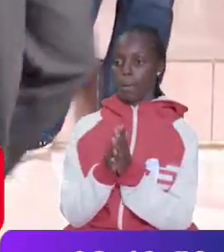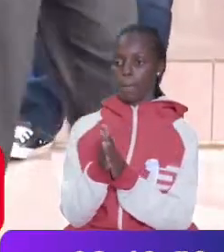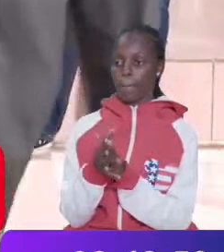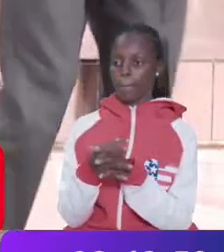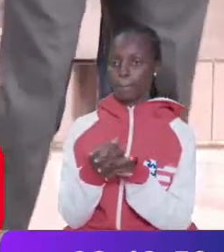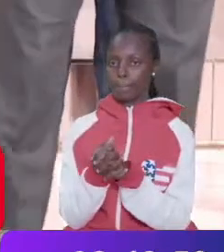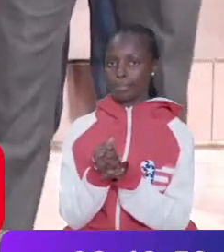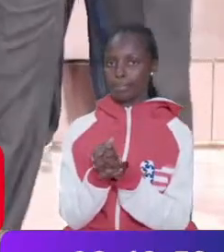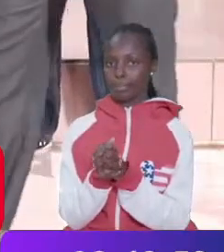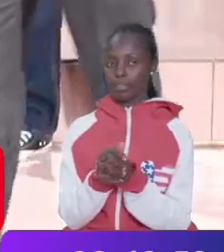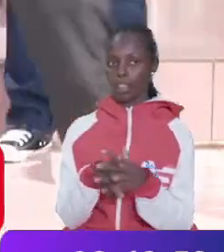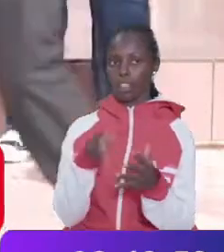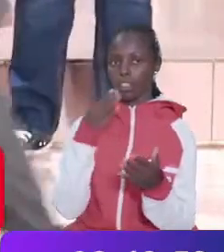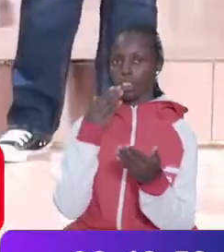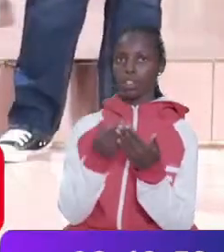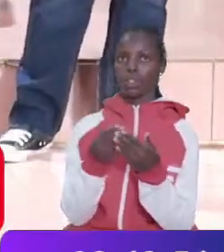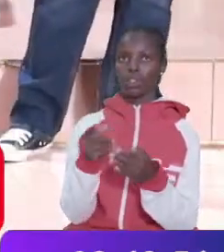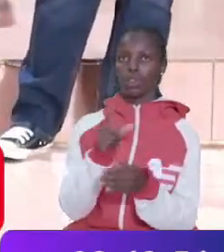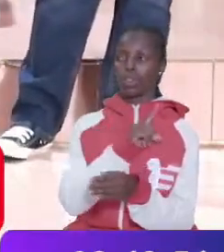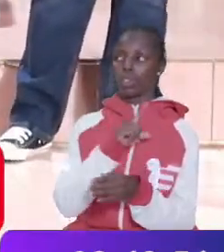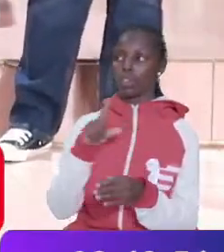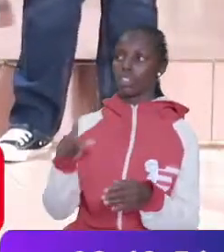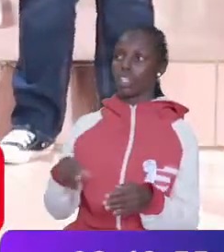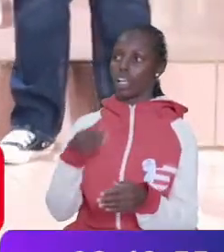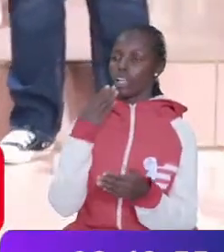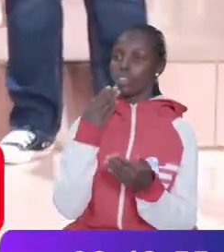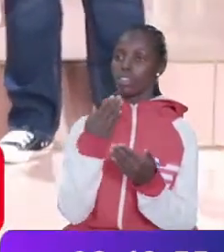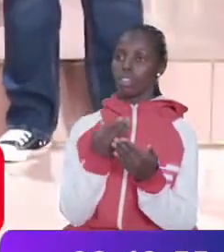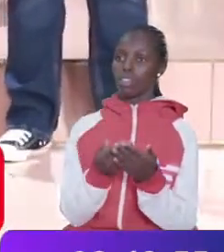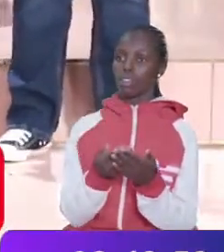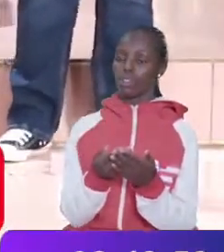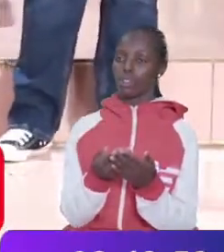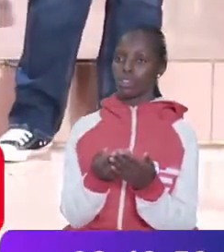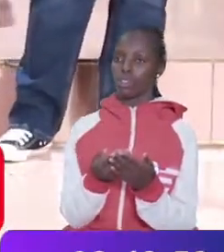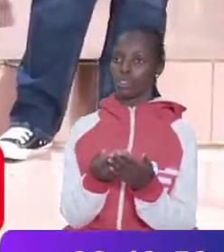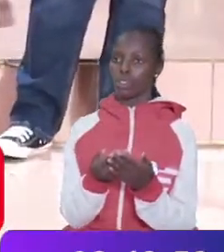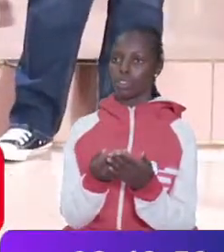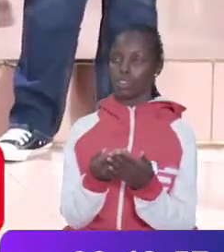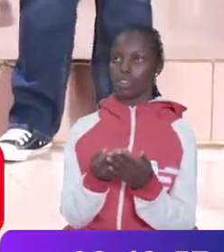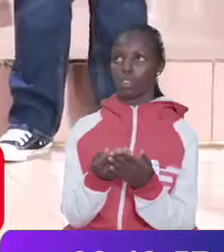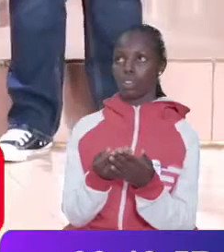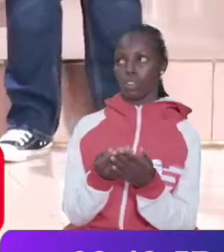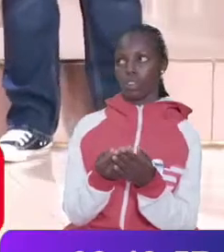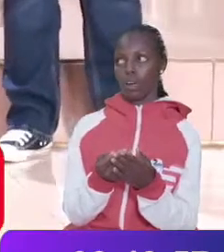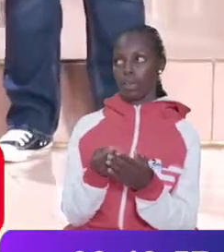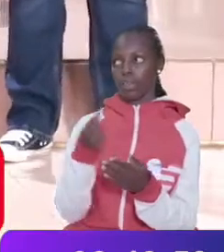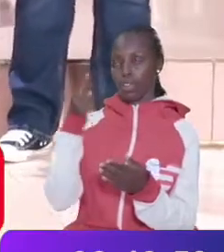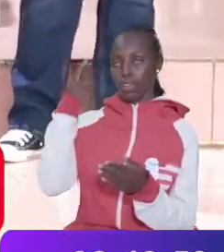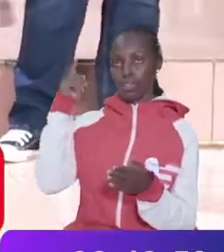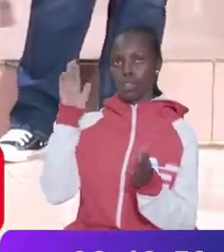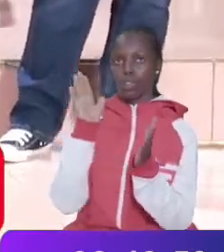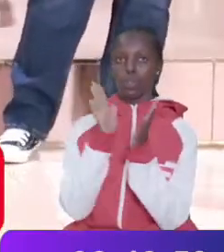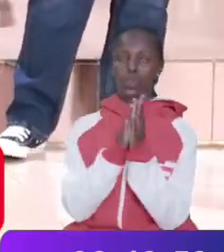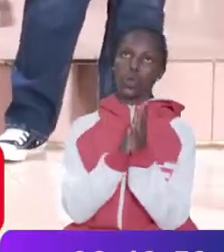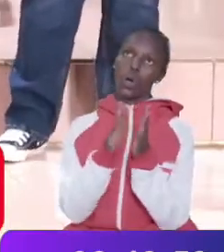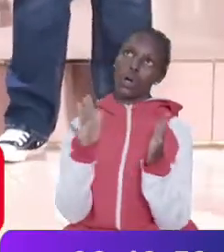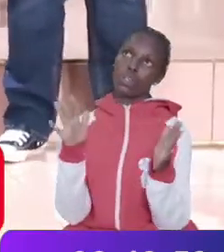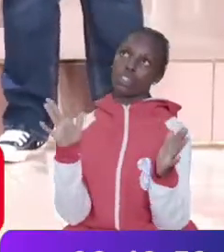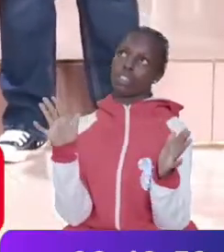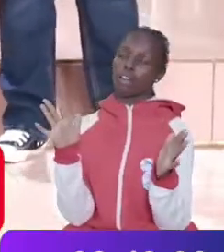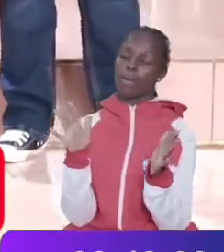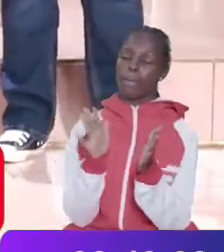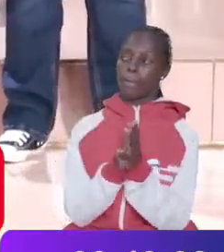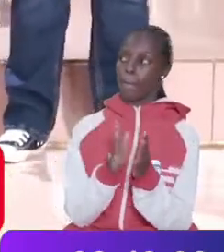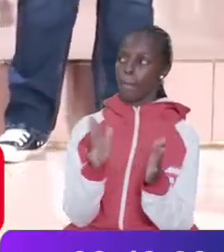Lord. Kakushukuru Bwana, twasema ni asante. Twasema ni asante kwa ukuu wako. We worship you, Lord, and we